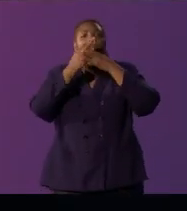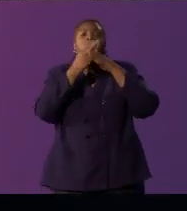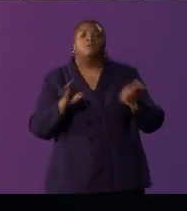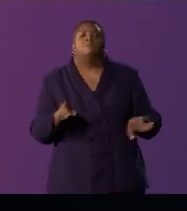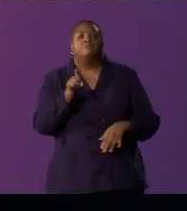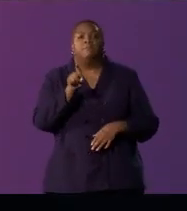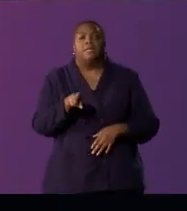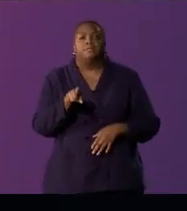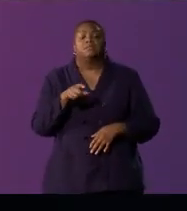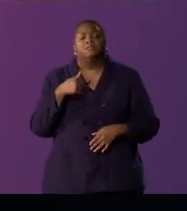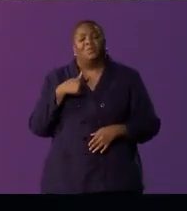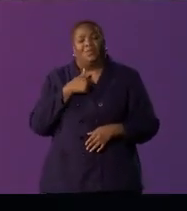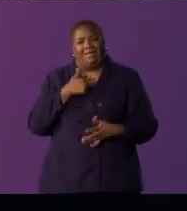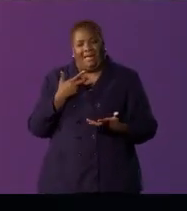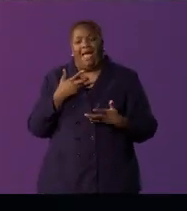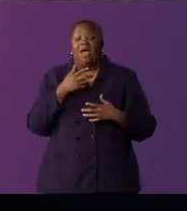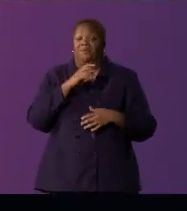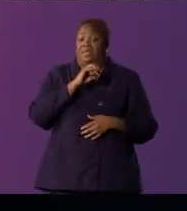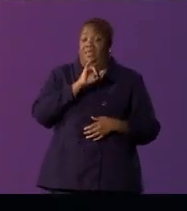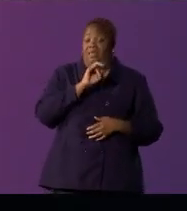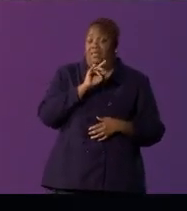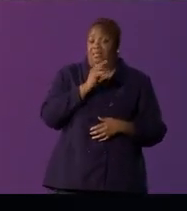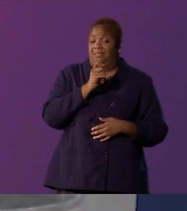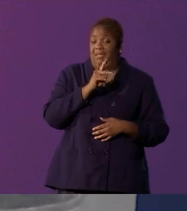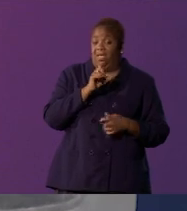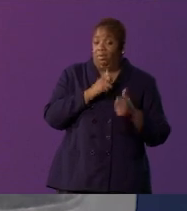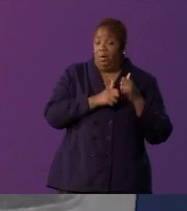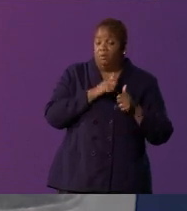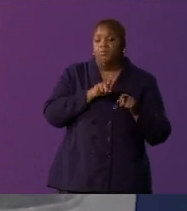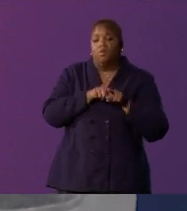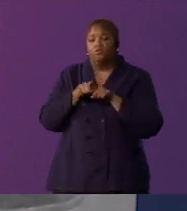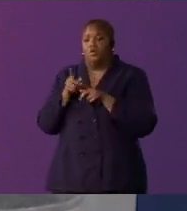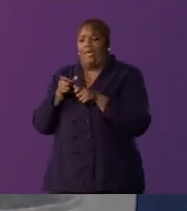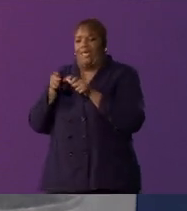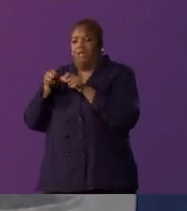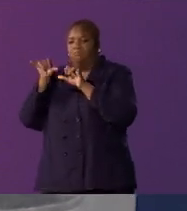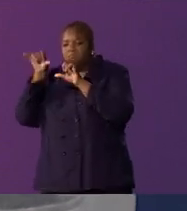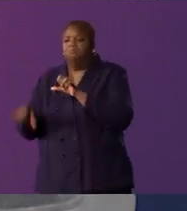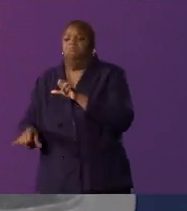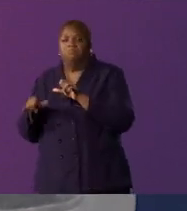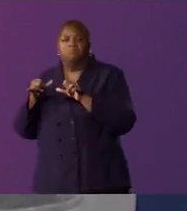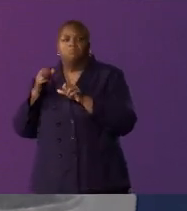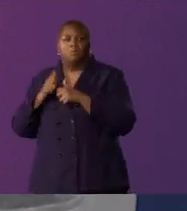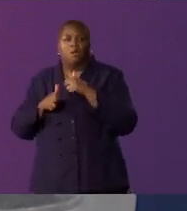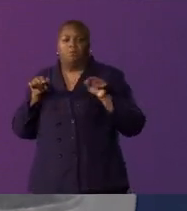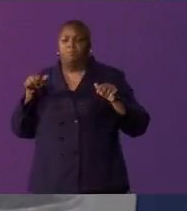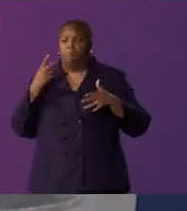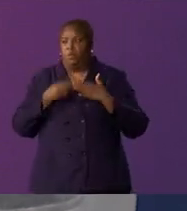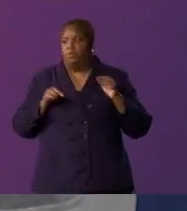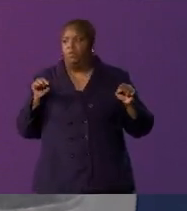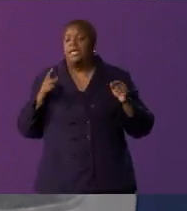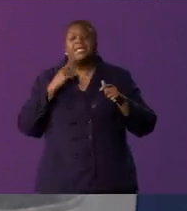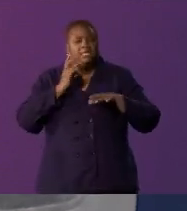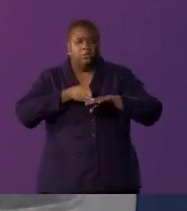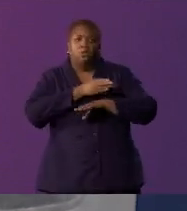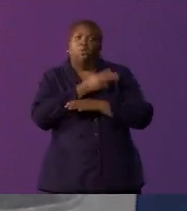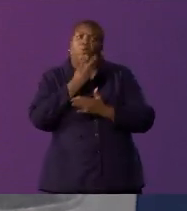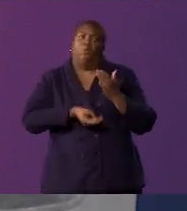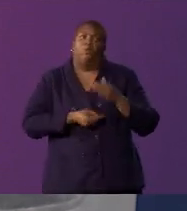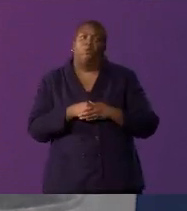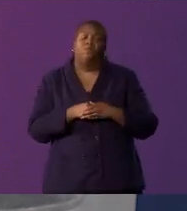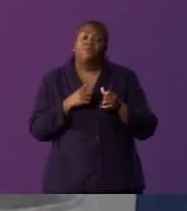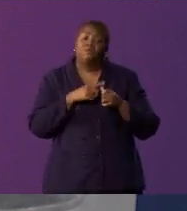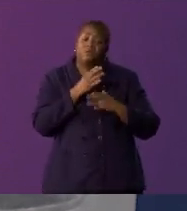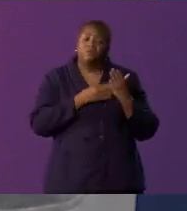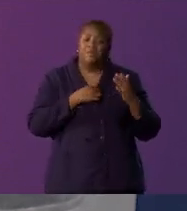because we have an intake problem and we have a retention problem, and we have to work on both. And so on the first part, I